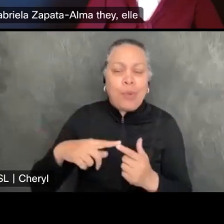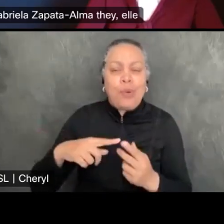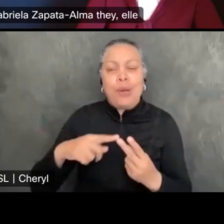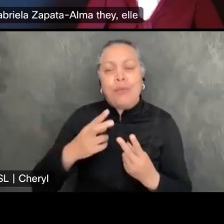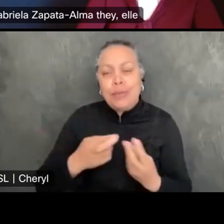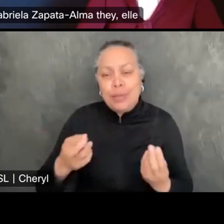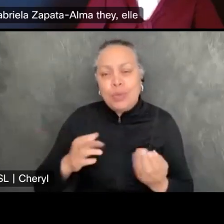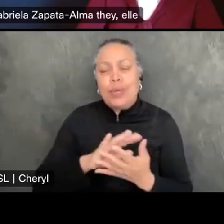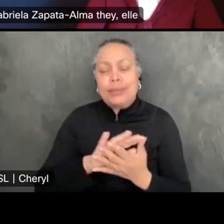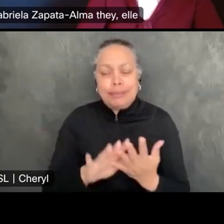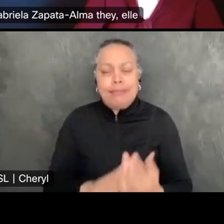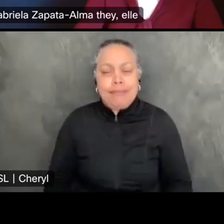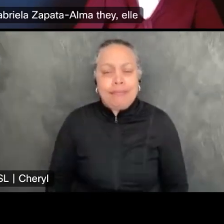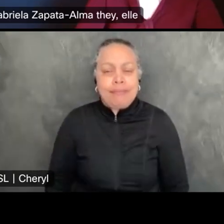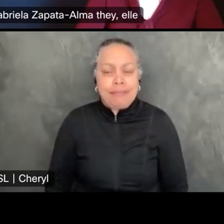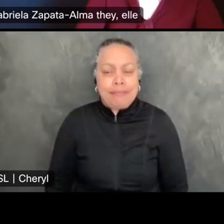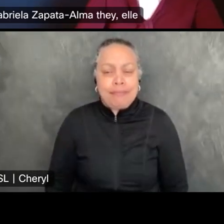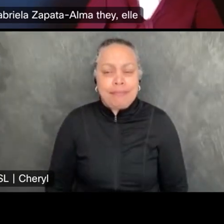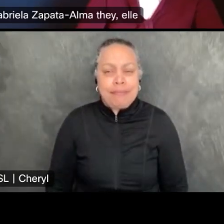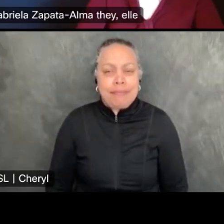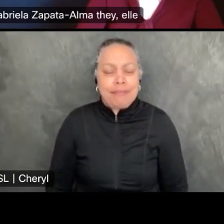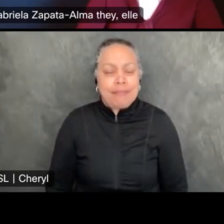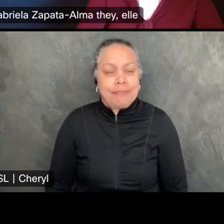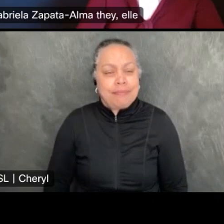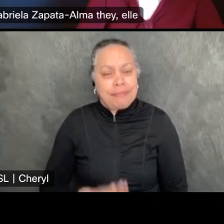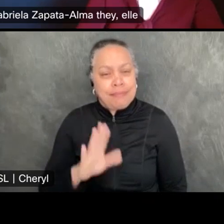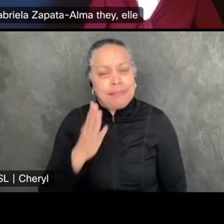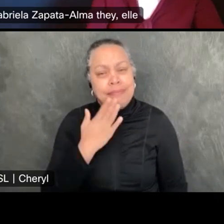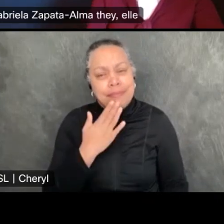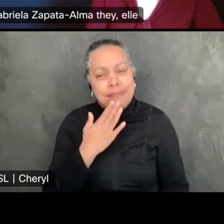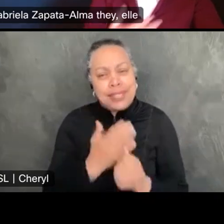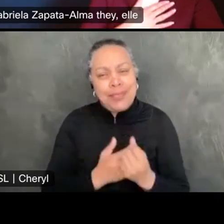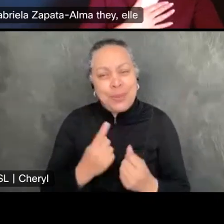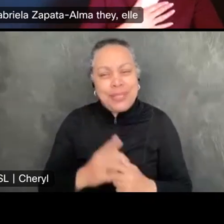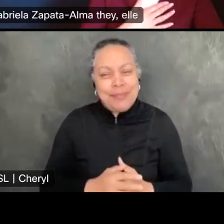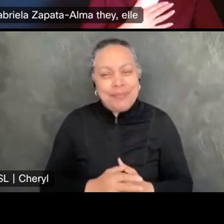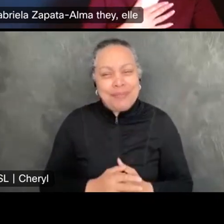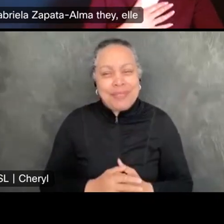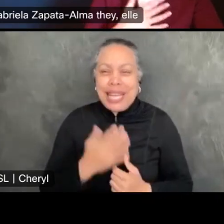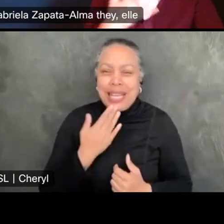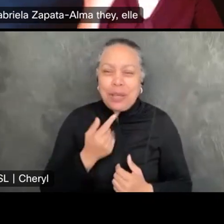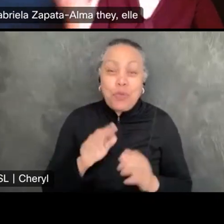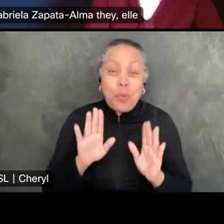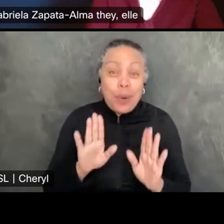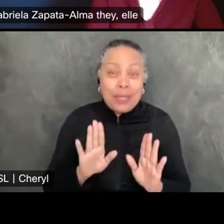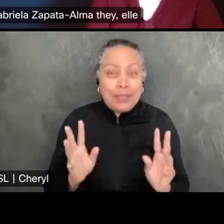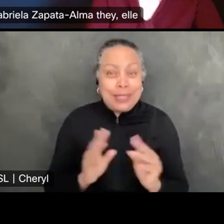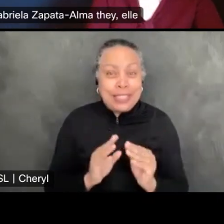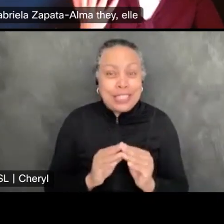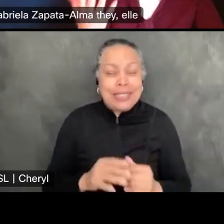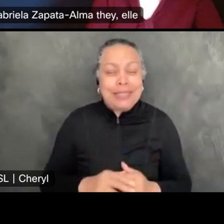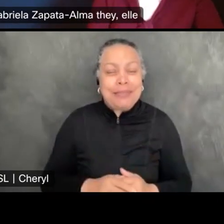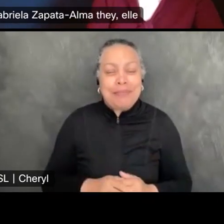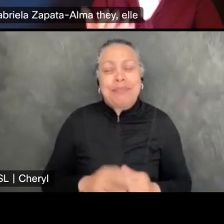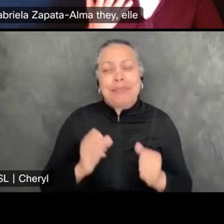about. And so I want to just thank everyone. Thank you for this wonderful session. Many thanks to